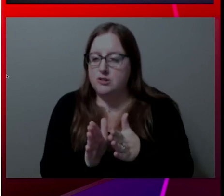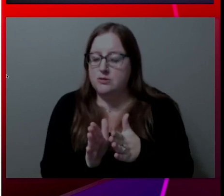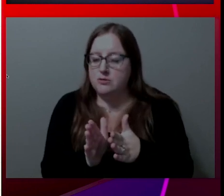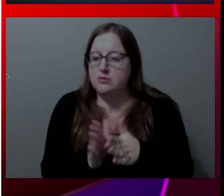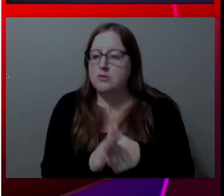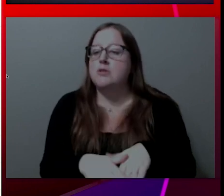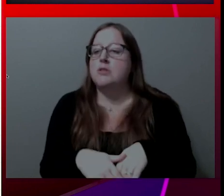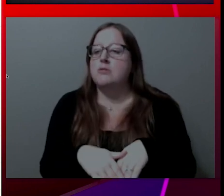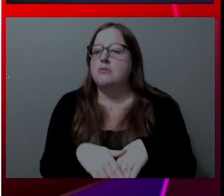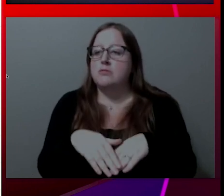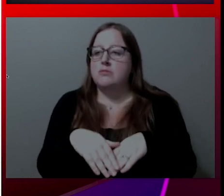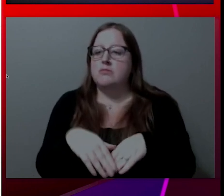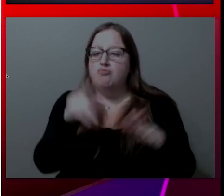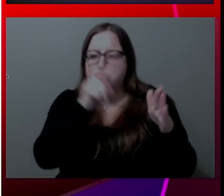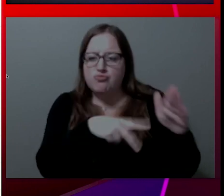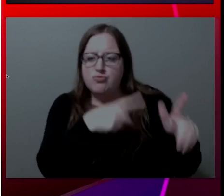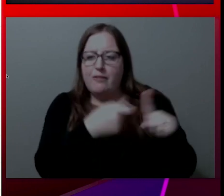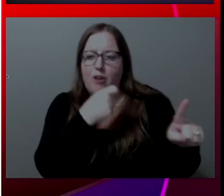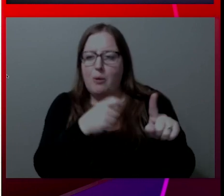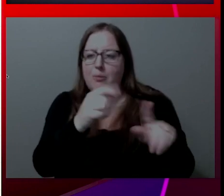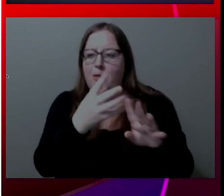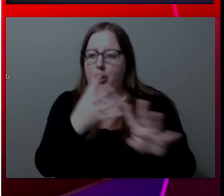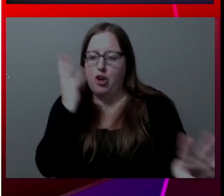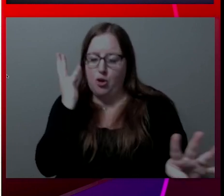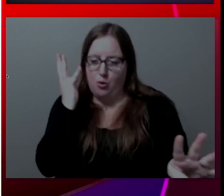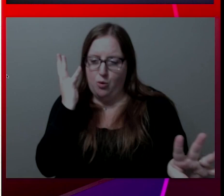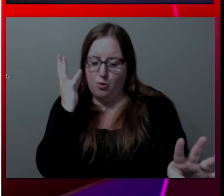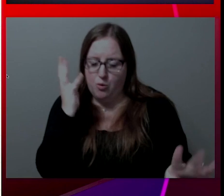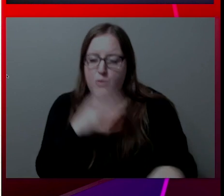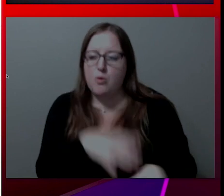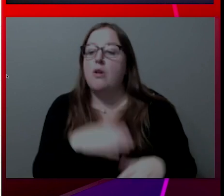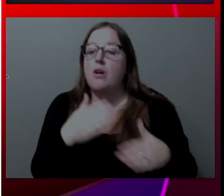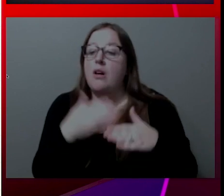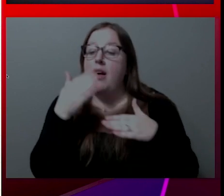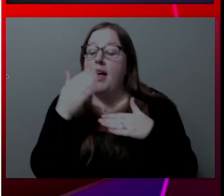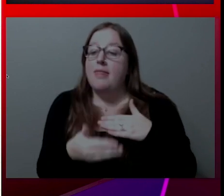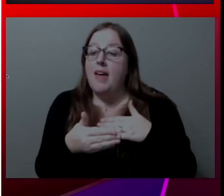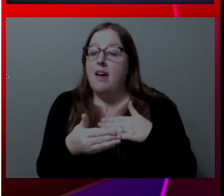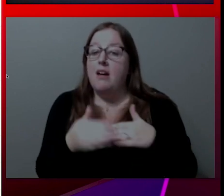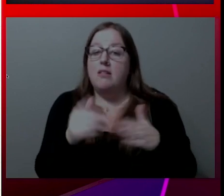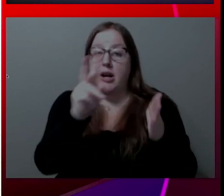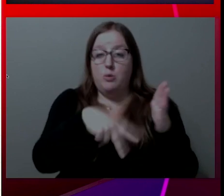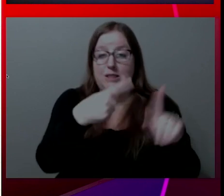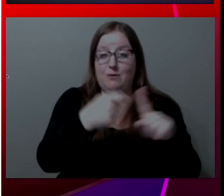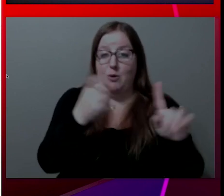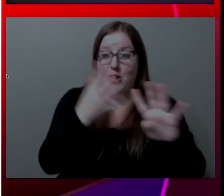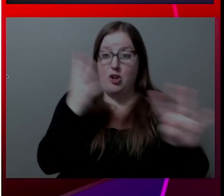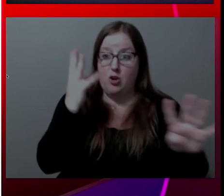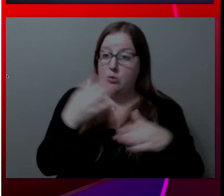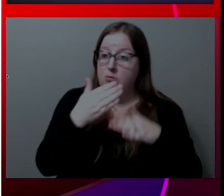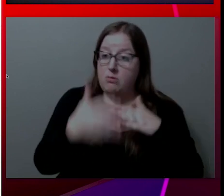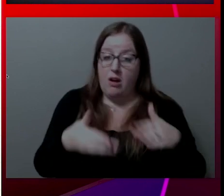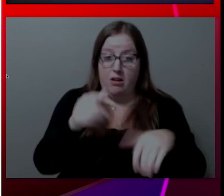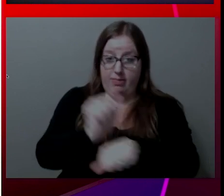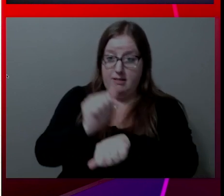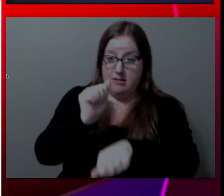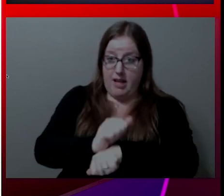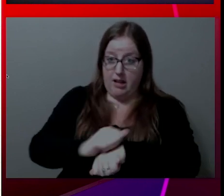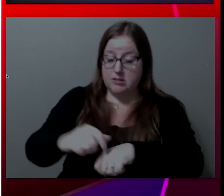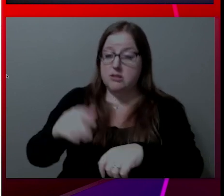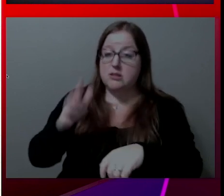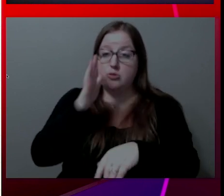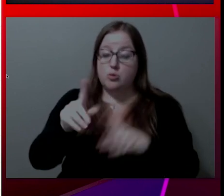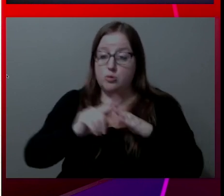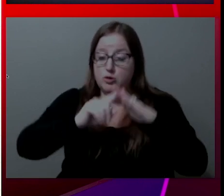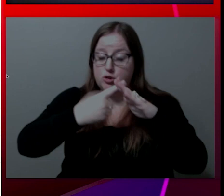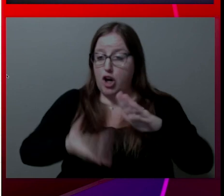reading from the queue using Celery. It's a Python package. And so it reads from the queue, and basically whenever there's a task to be worked on, the